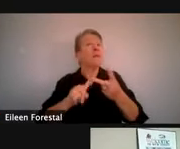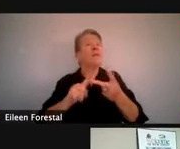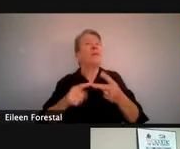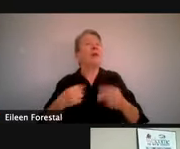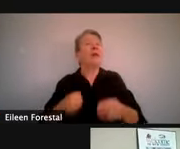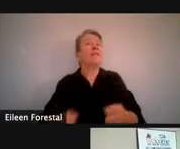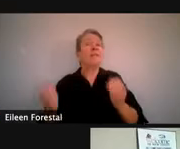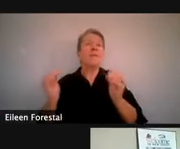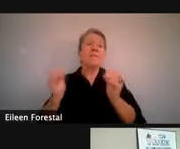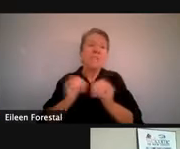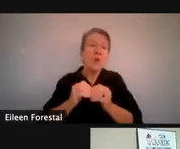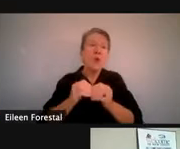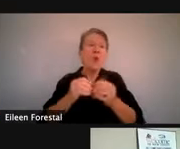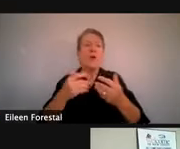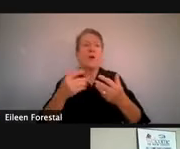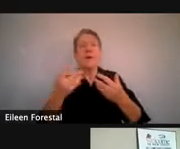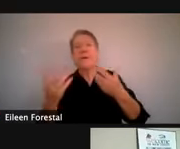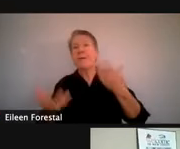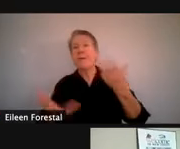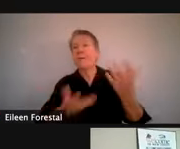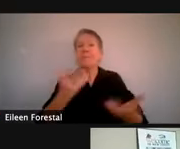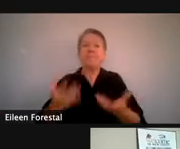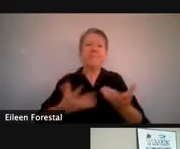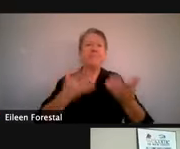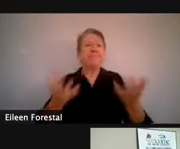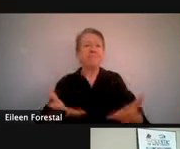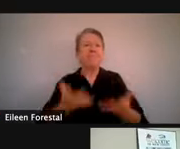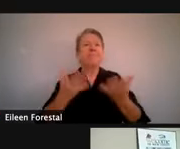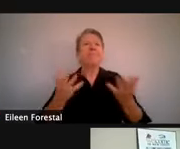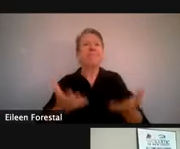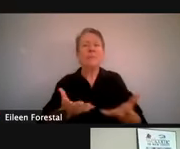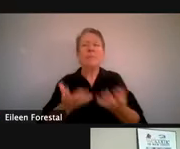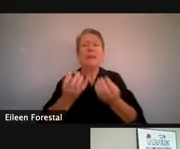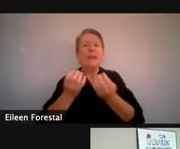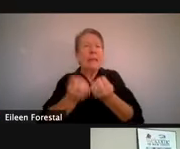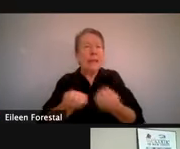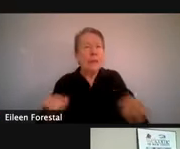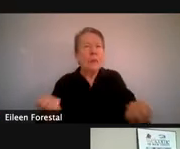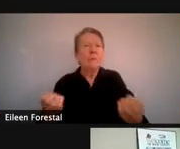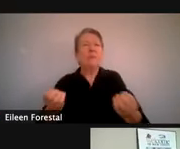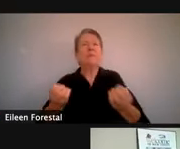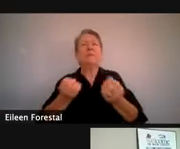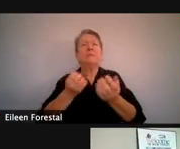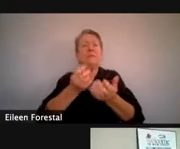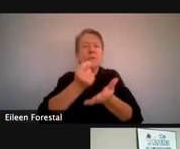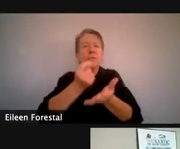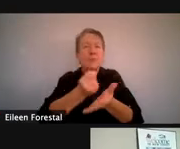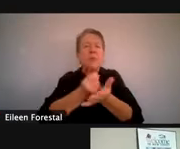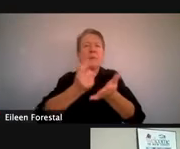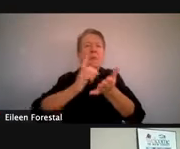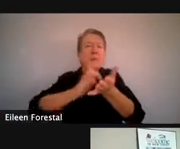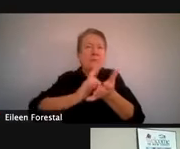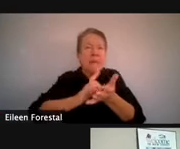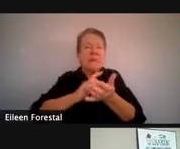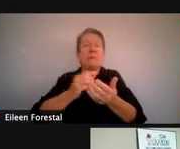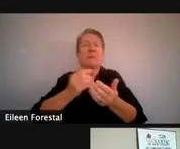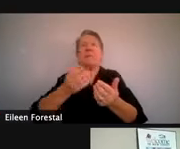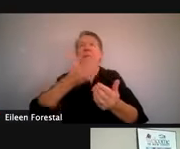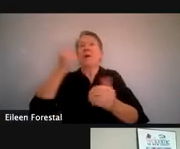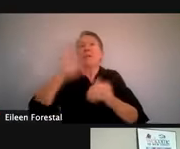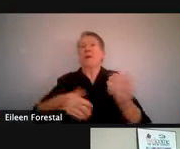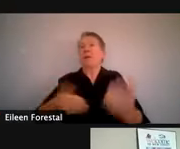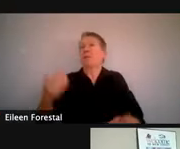are light years deeper than they were 8 months ago.